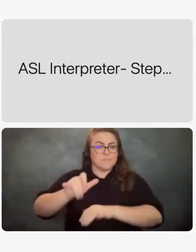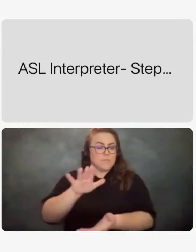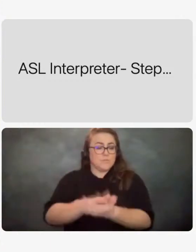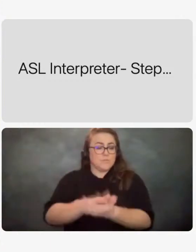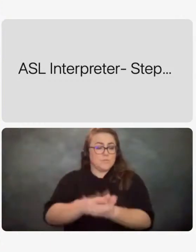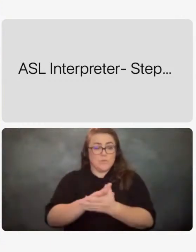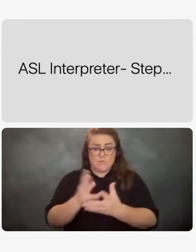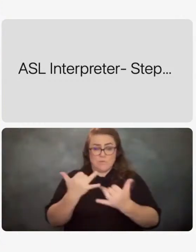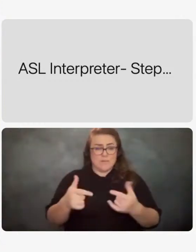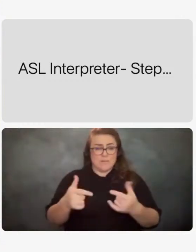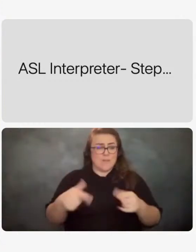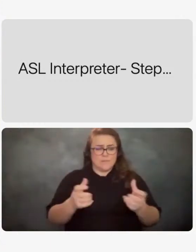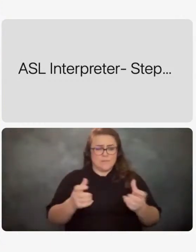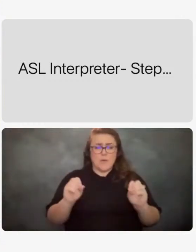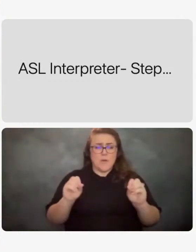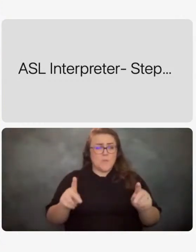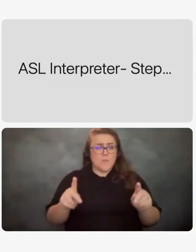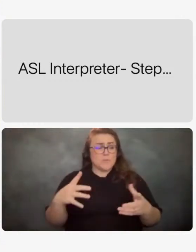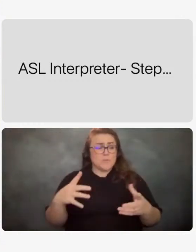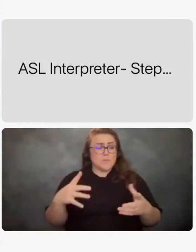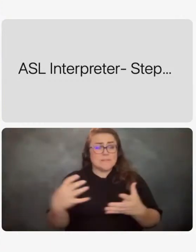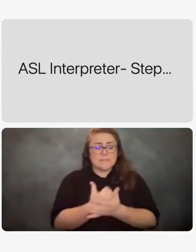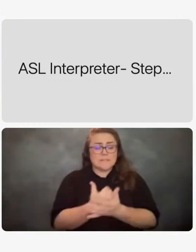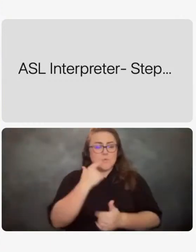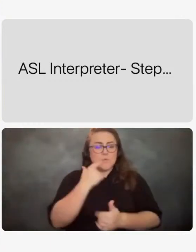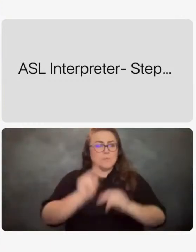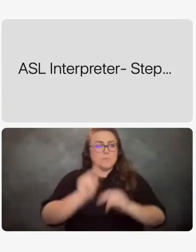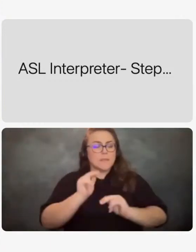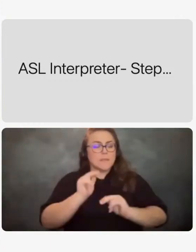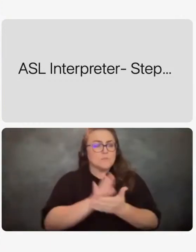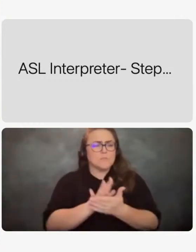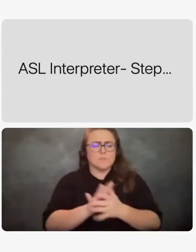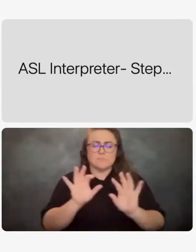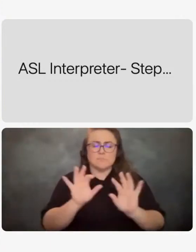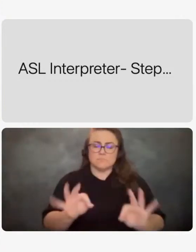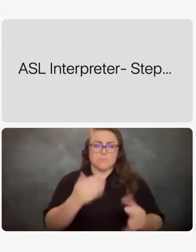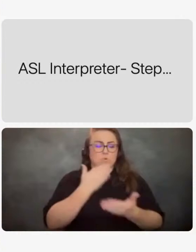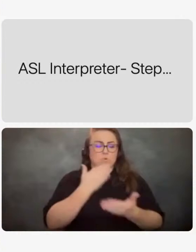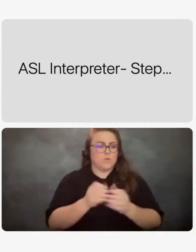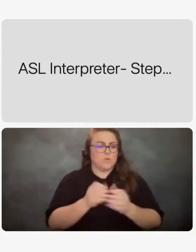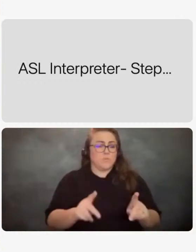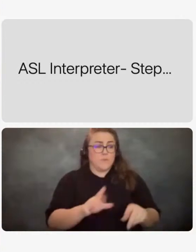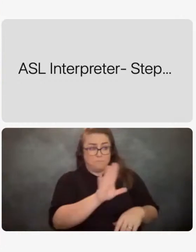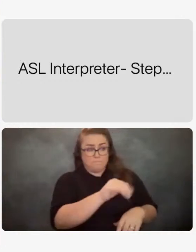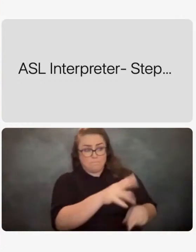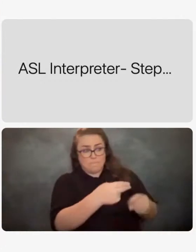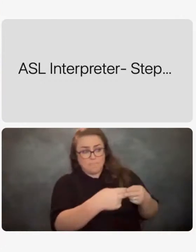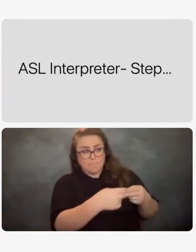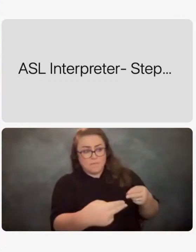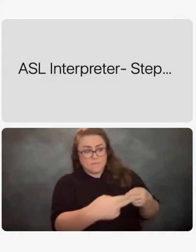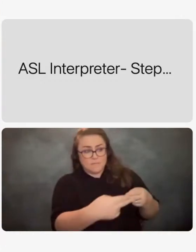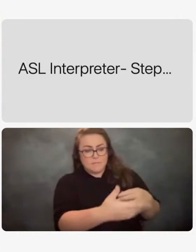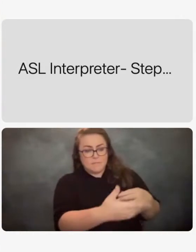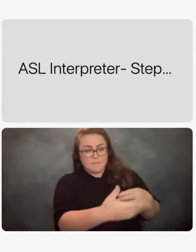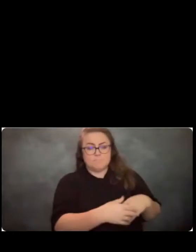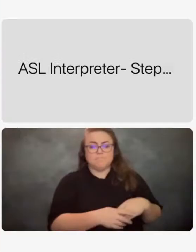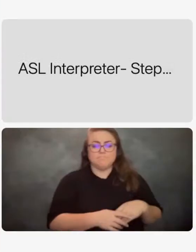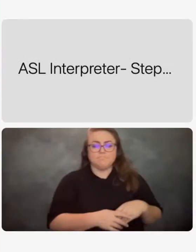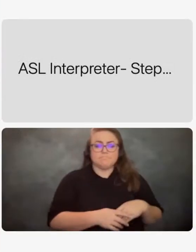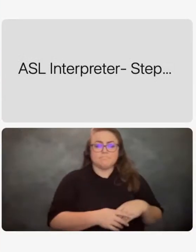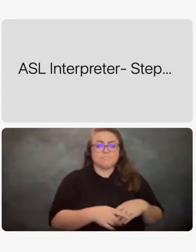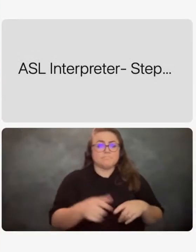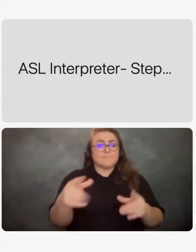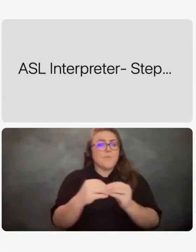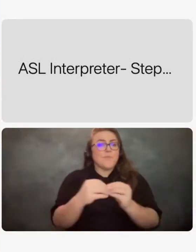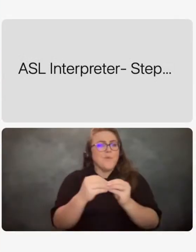brand new state-of-the-art school. You can go to the next slide. Here's some more ideas of some of the specialty spaces that you can have